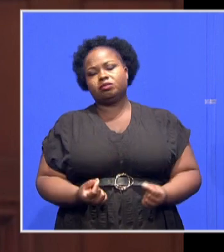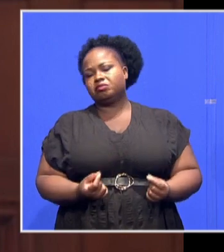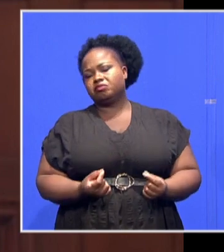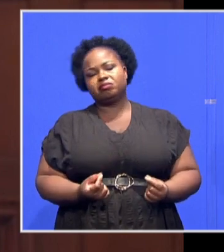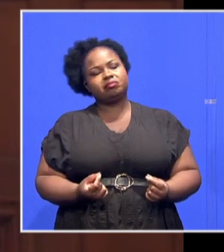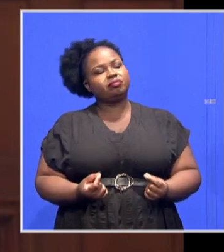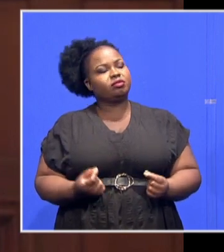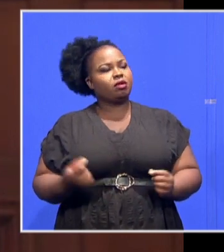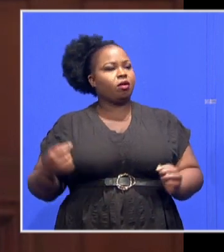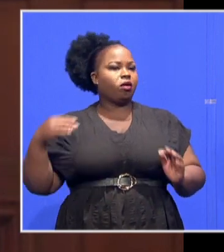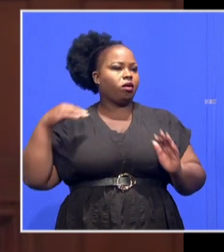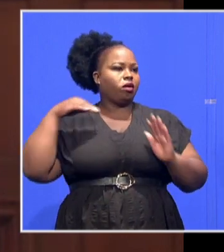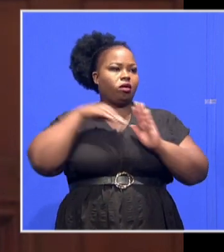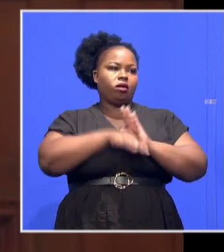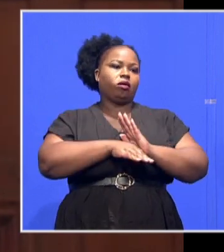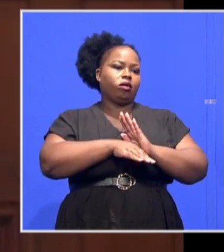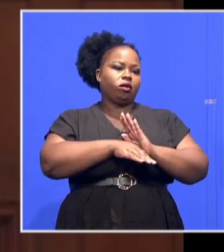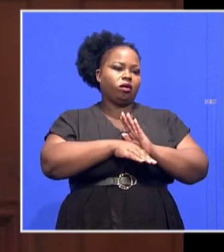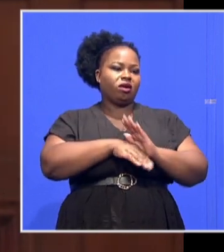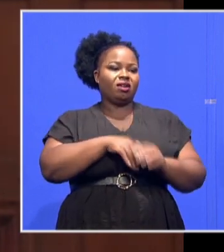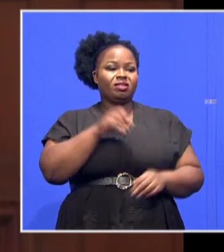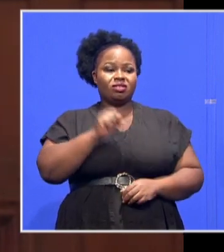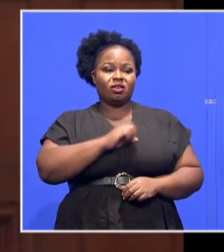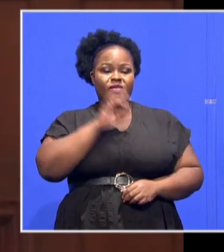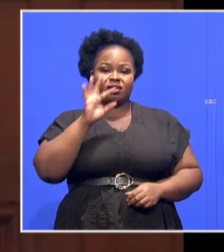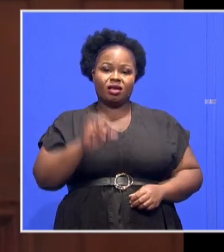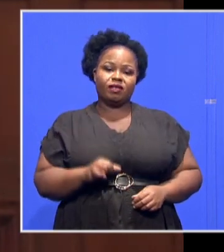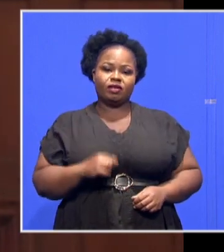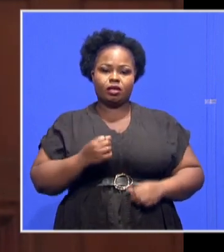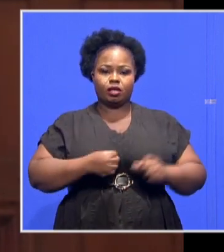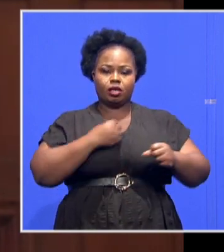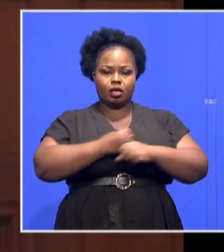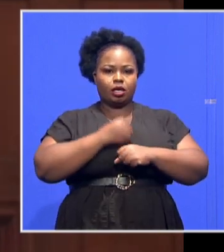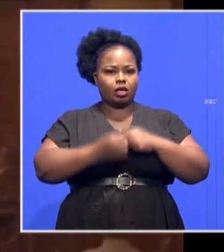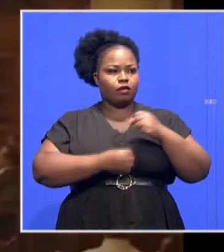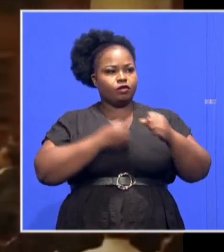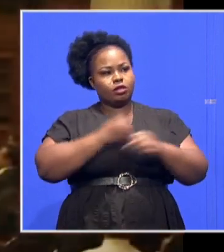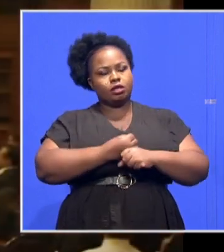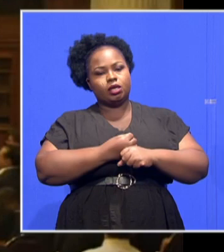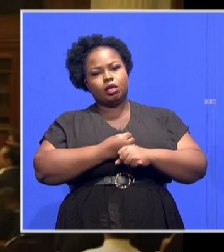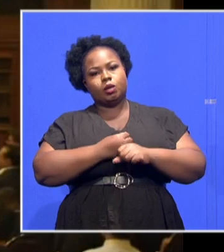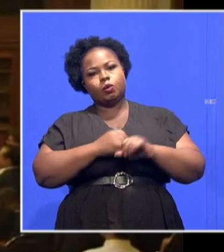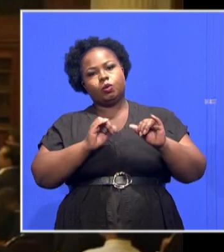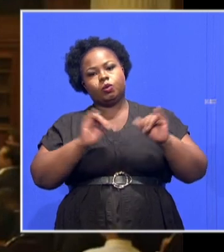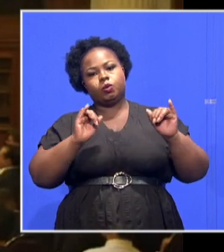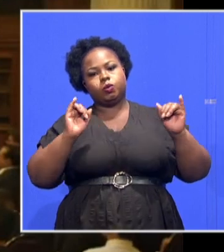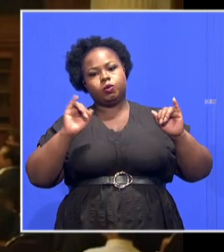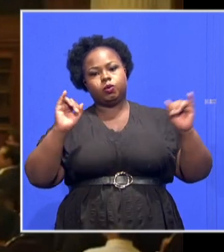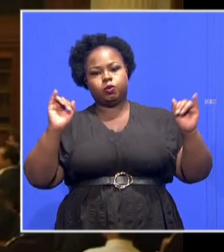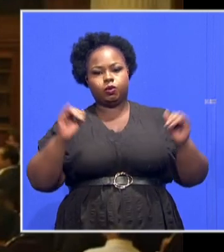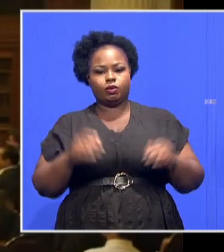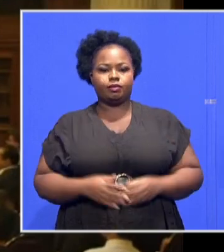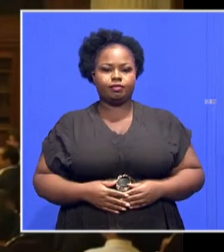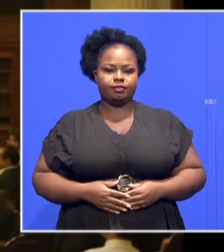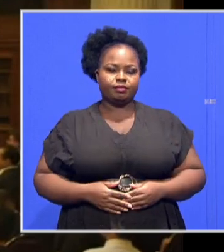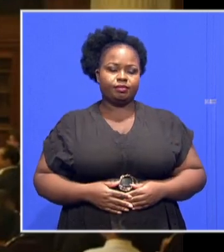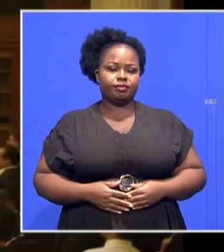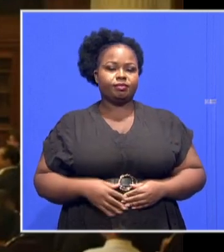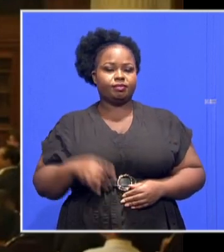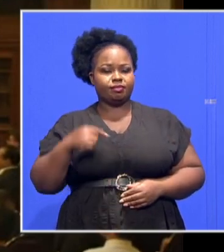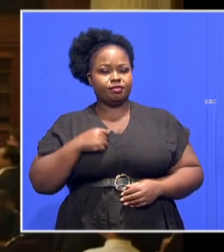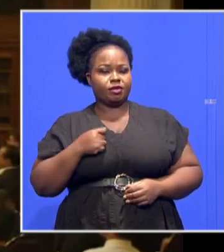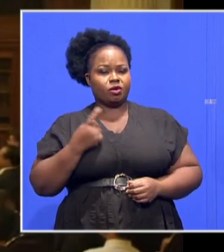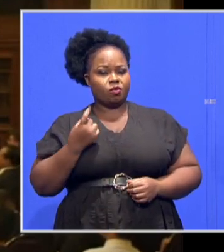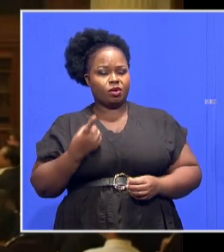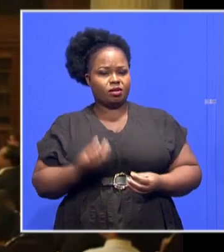things. And that in fact South Africa is year after year regressing. And arguably the most telling of these